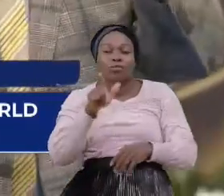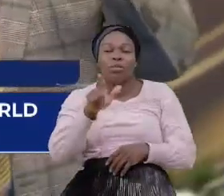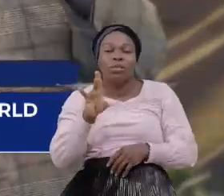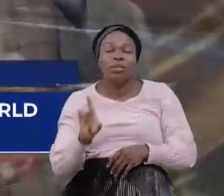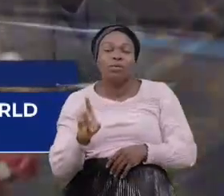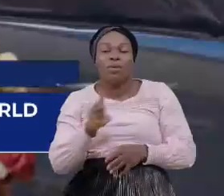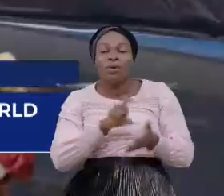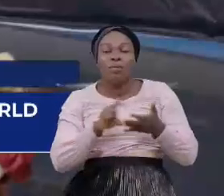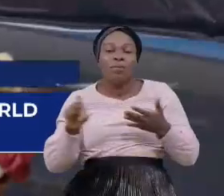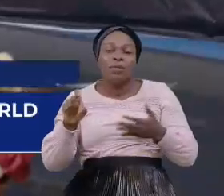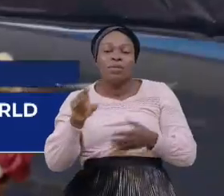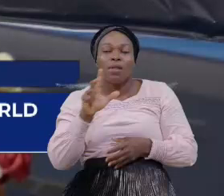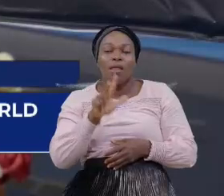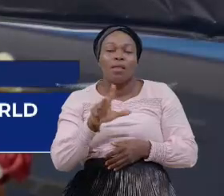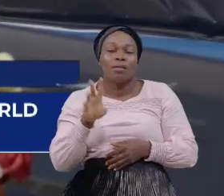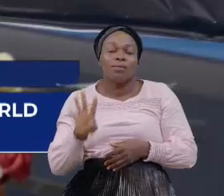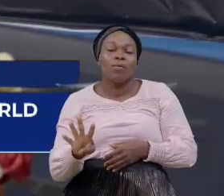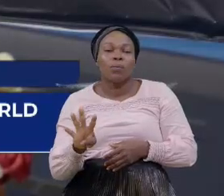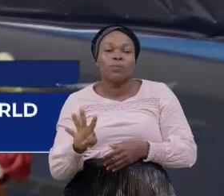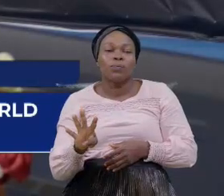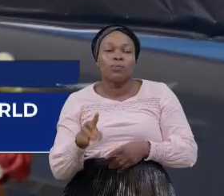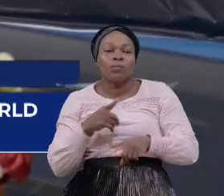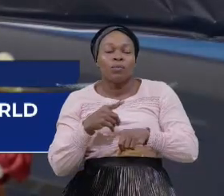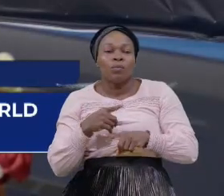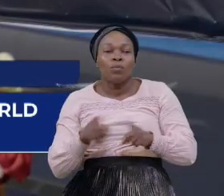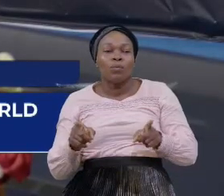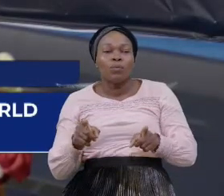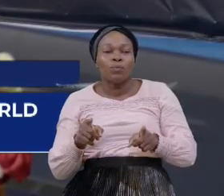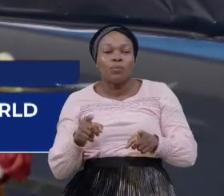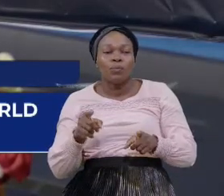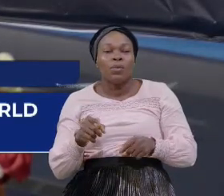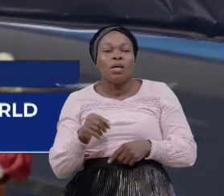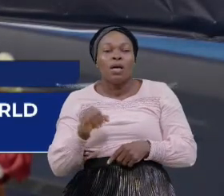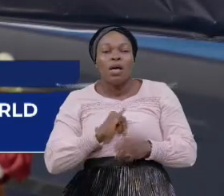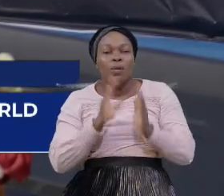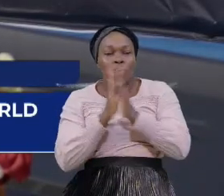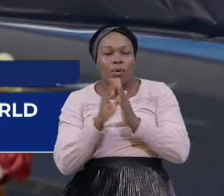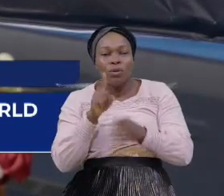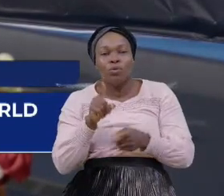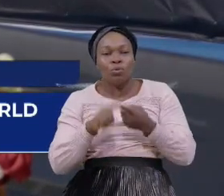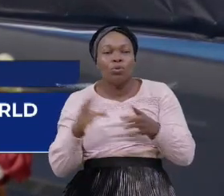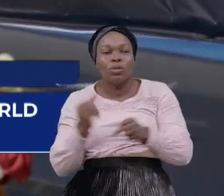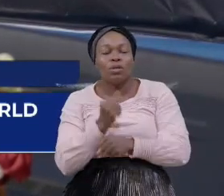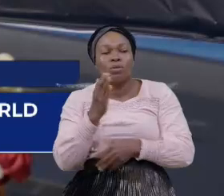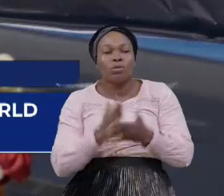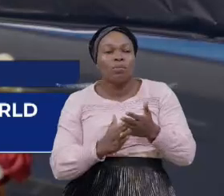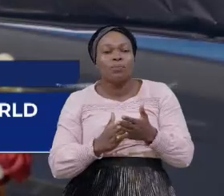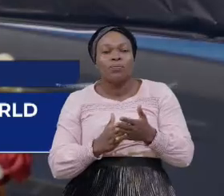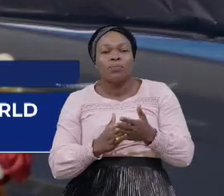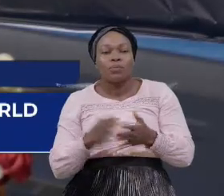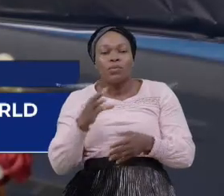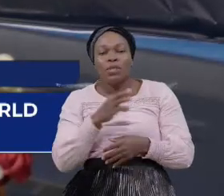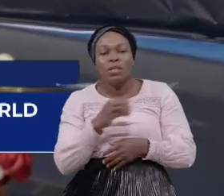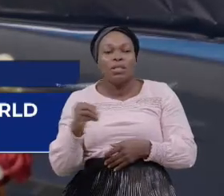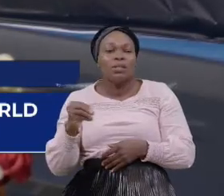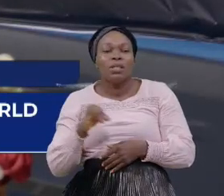and 276 others had been fearing they were going to have shipwreck. They